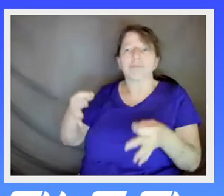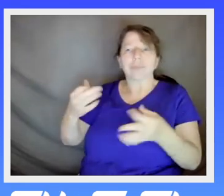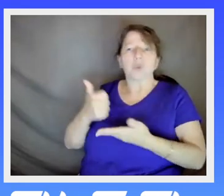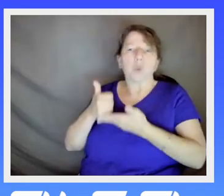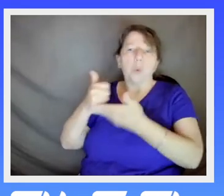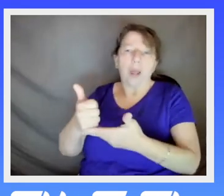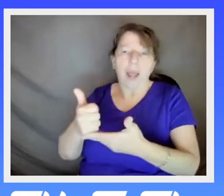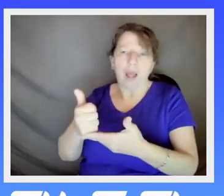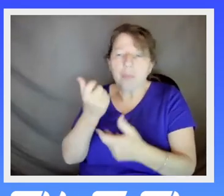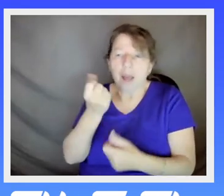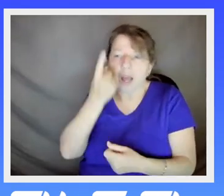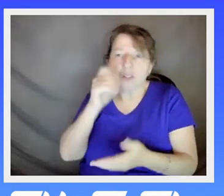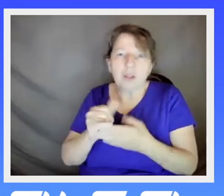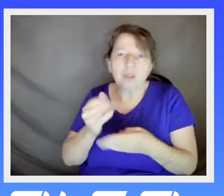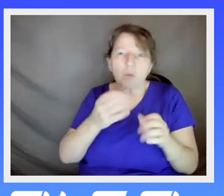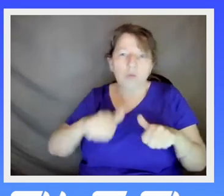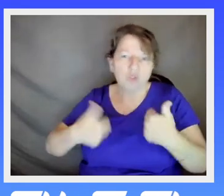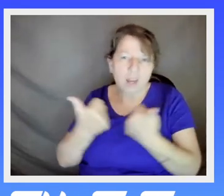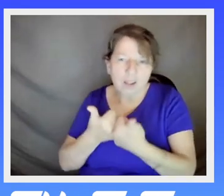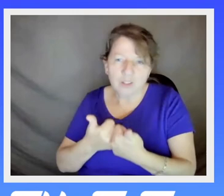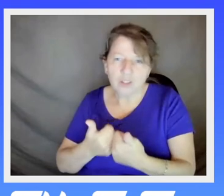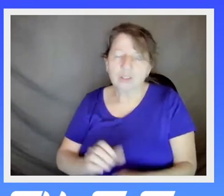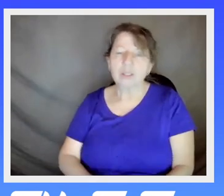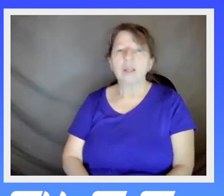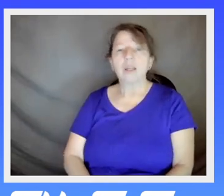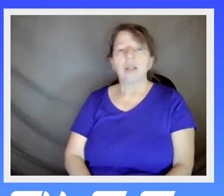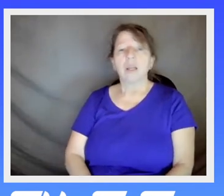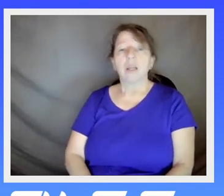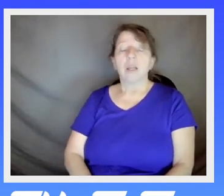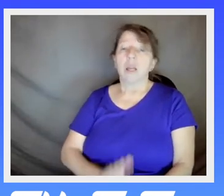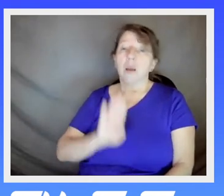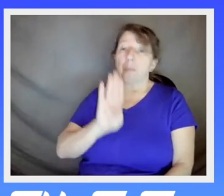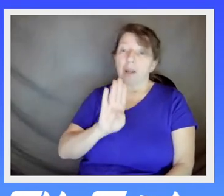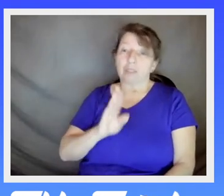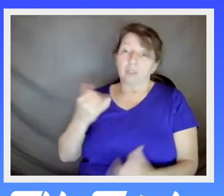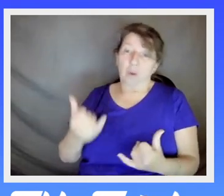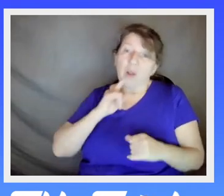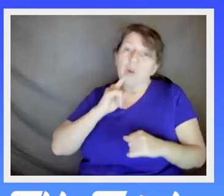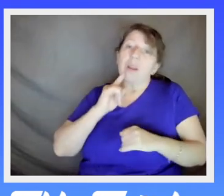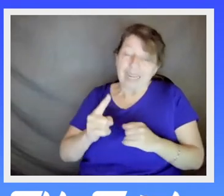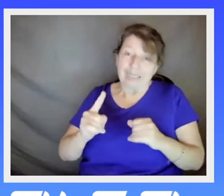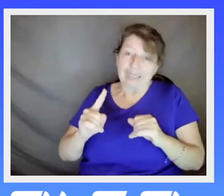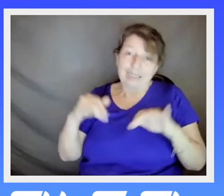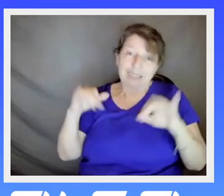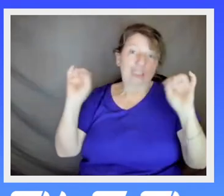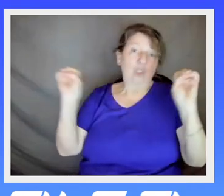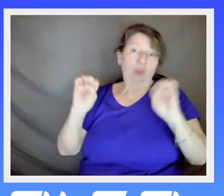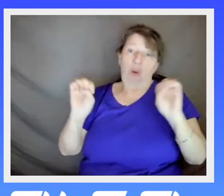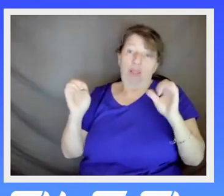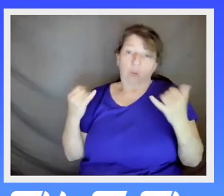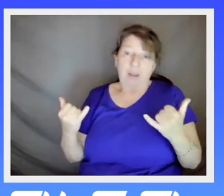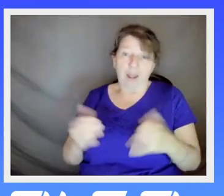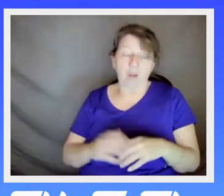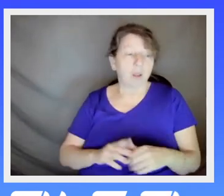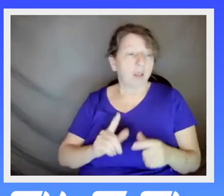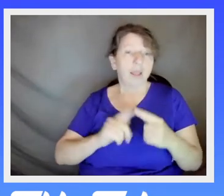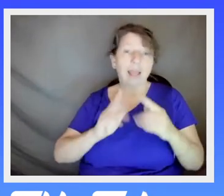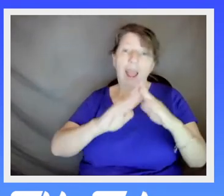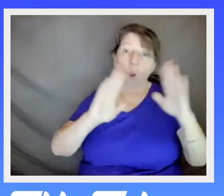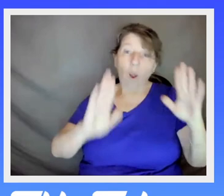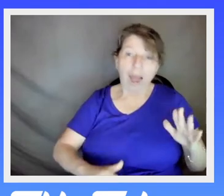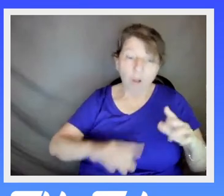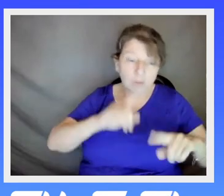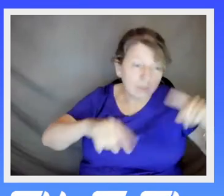challenges. Boston is a city that is in crisis right now. Our housing crisis and displacement that families